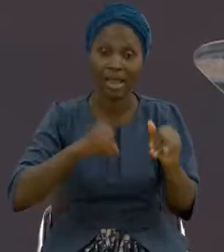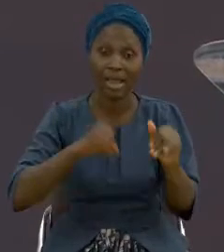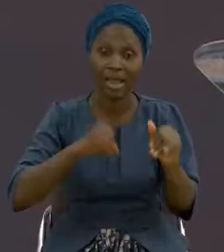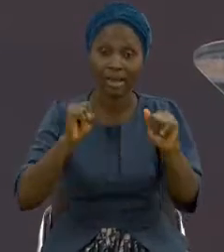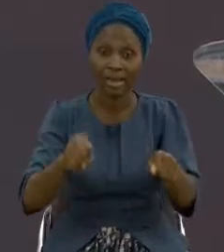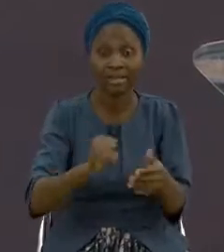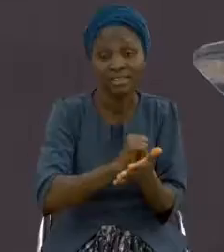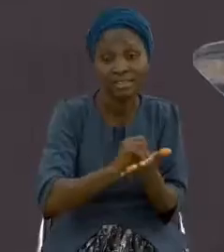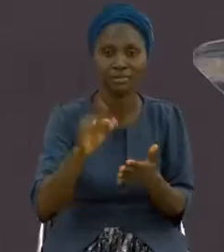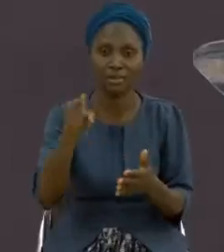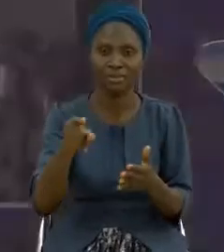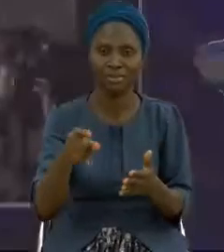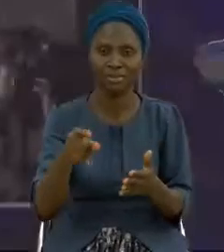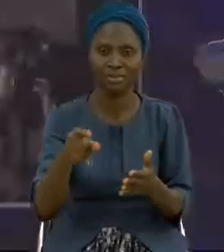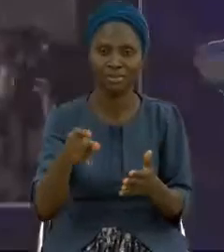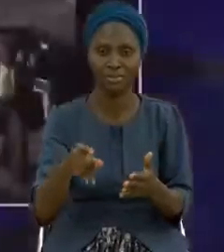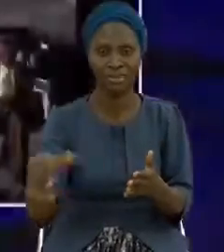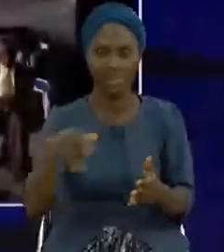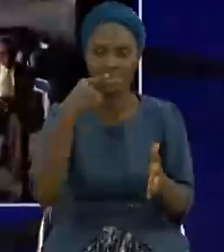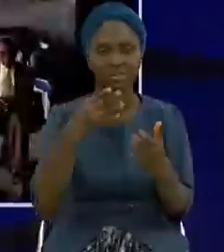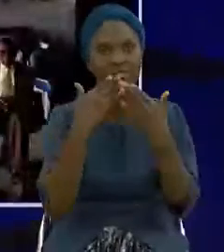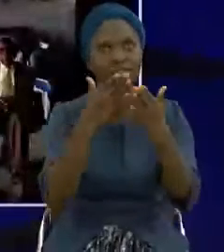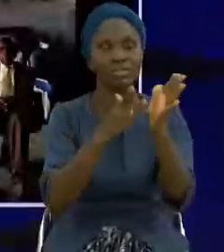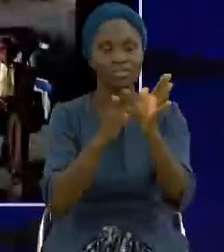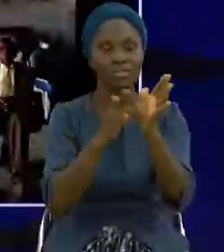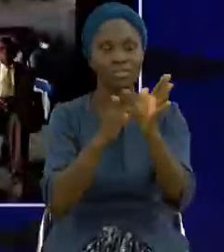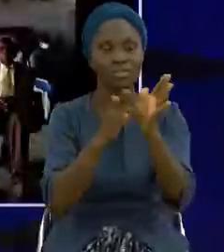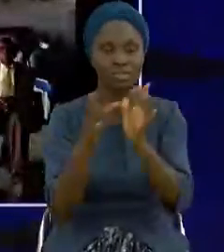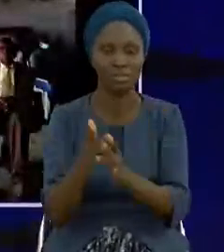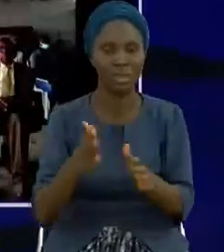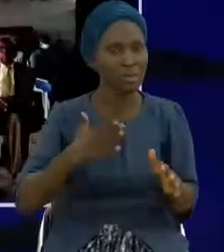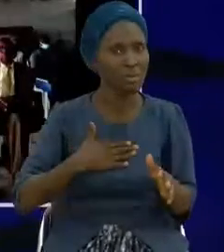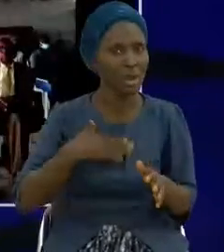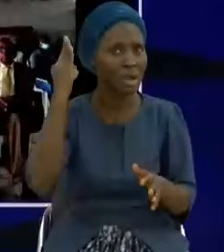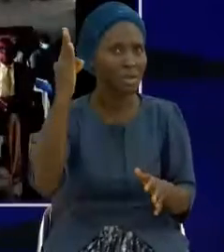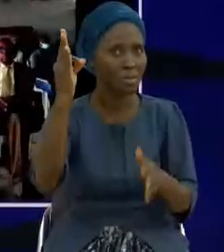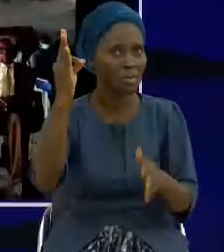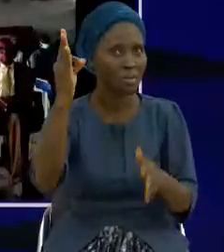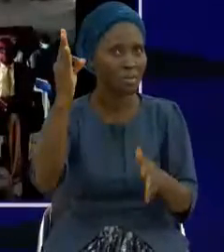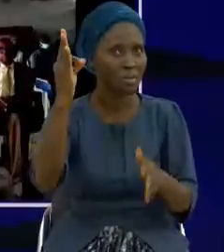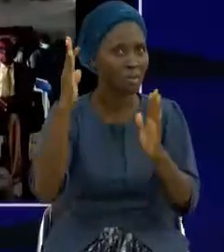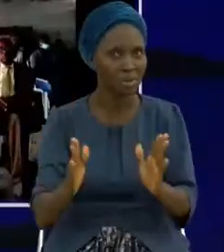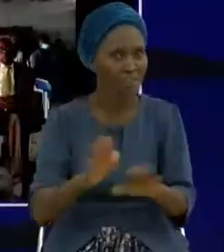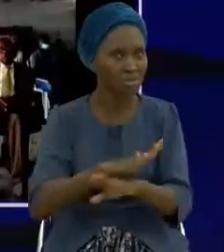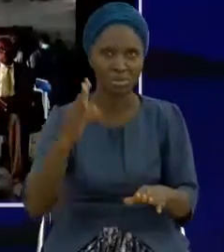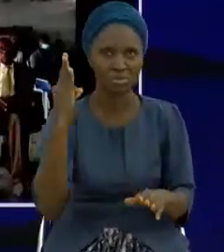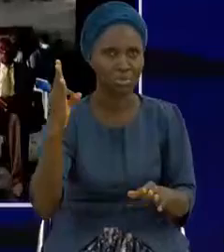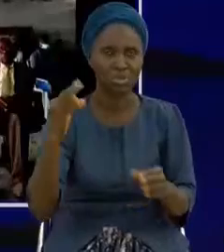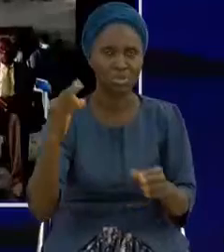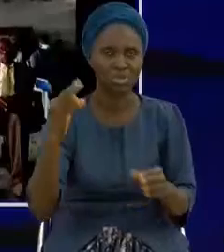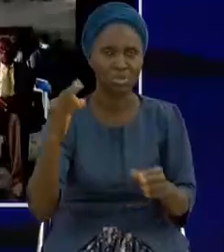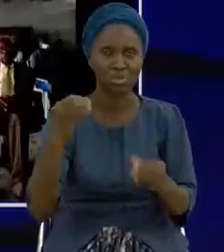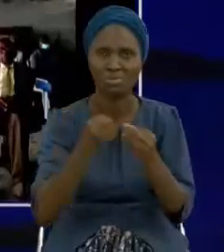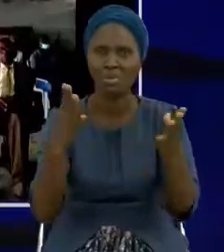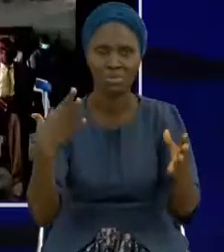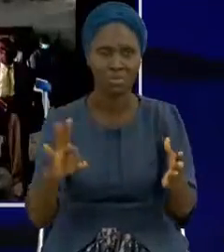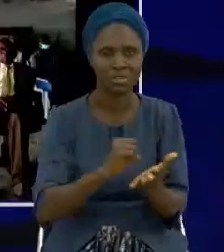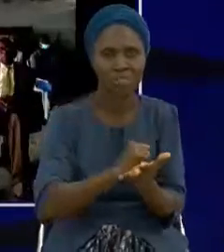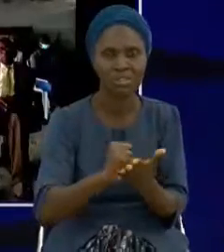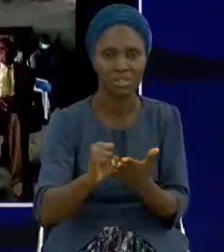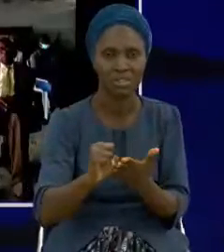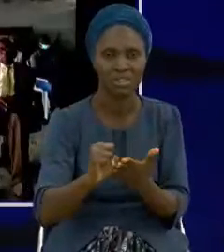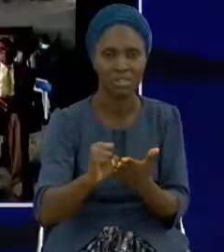pastor doesn't make much of sanctification. Our church doctrine does not